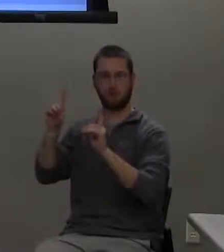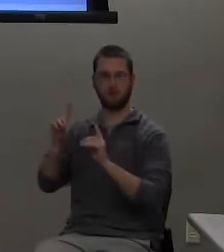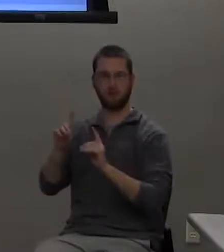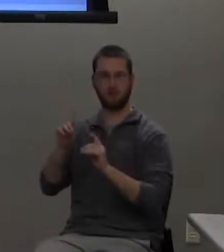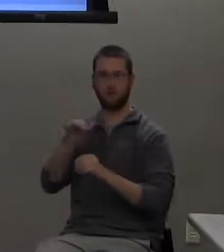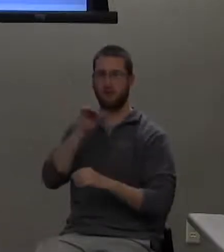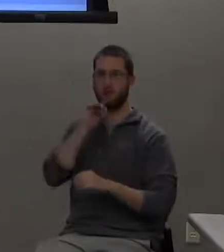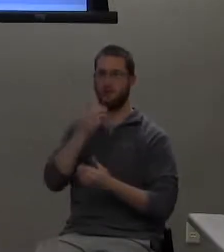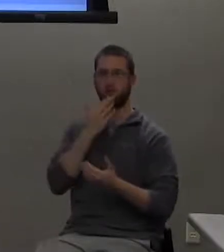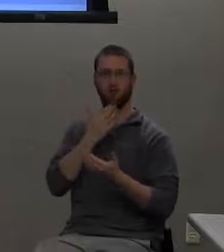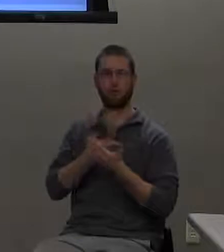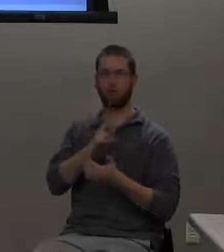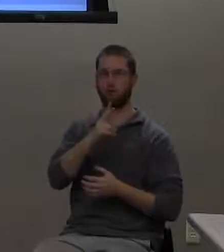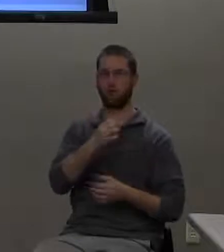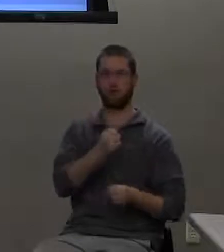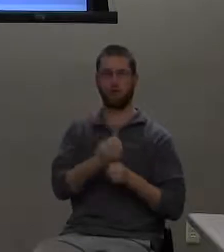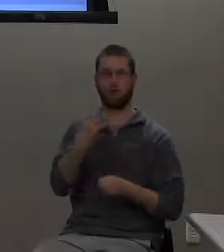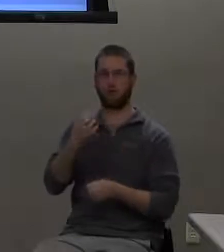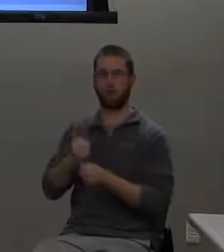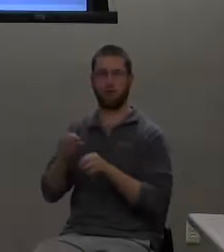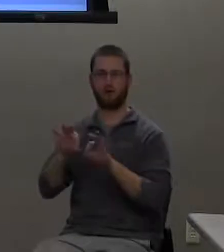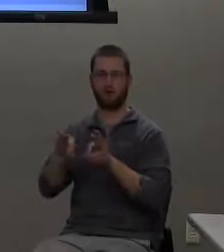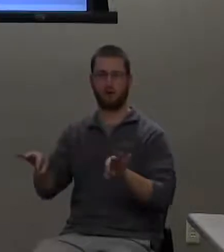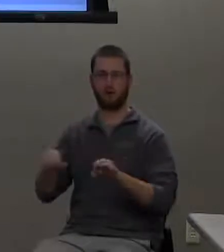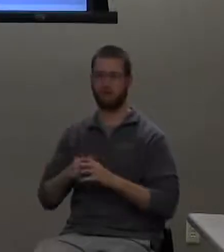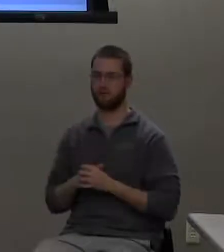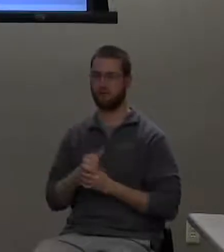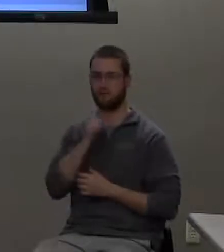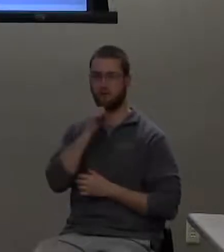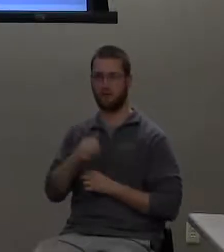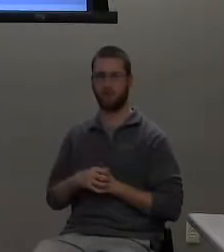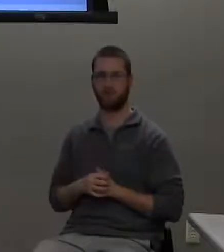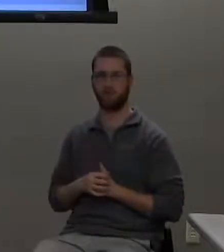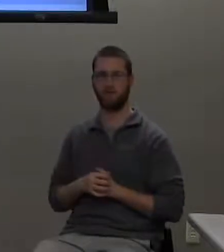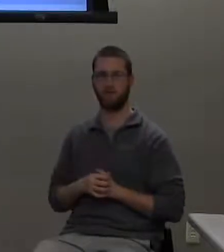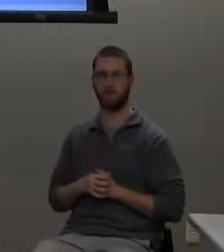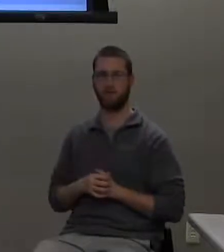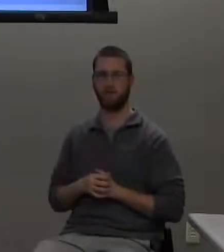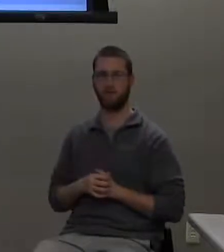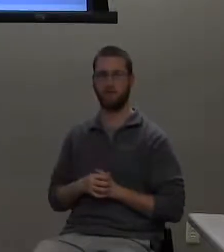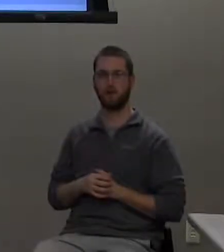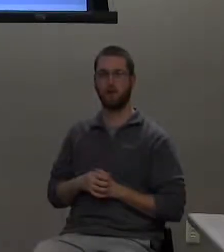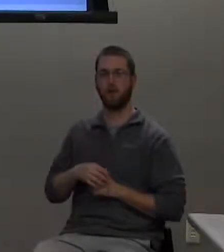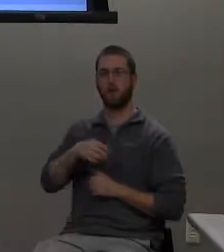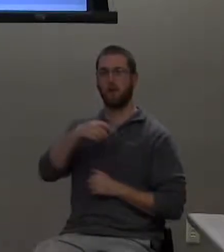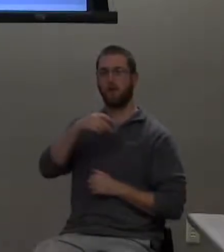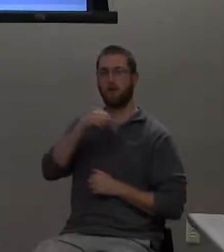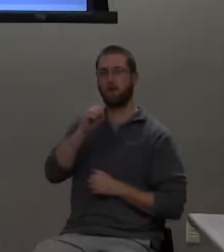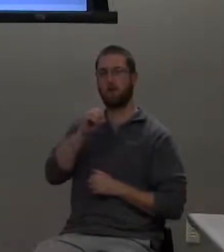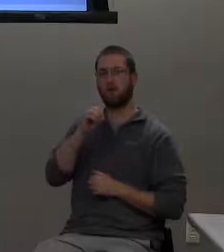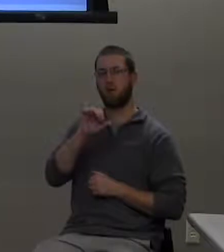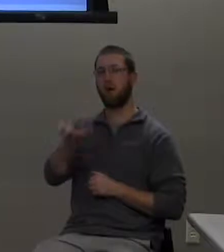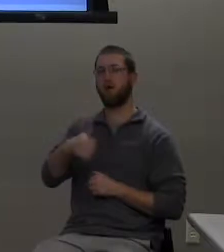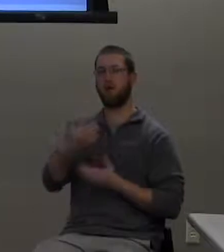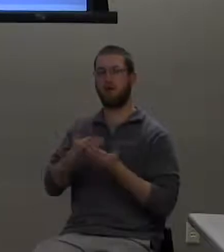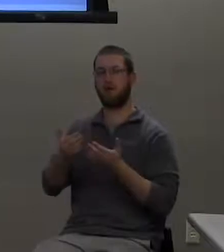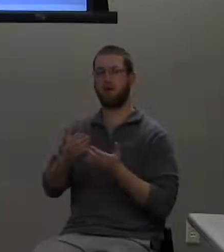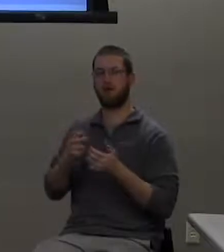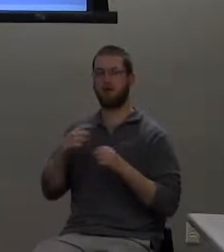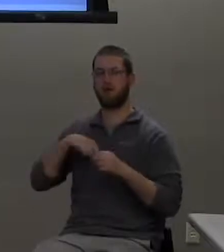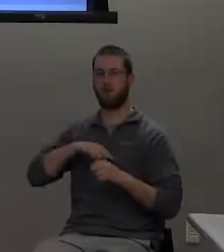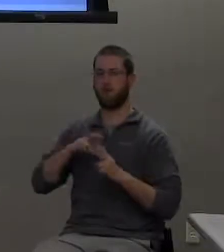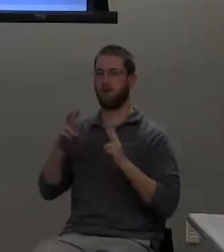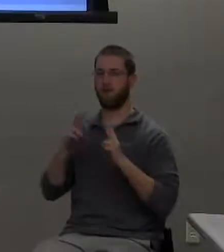into 2 and 4 year degrees. And so from my perspective, that is another factor that says we need to be